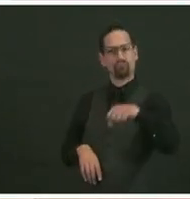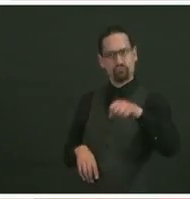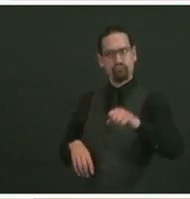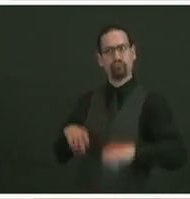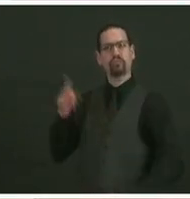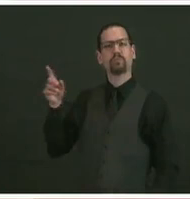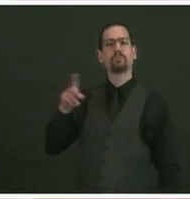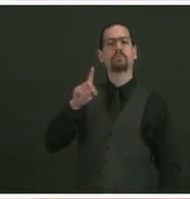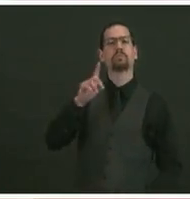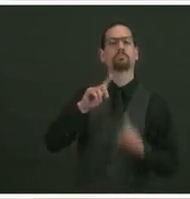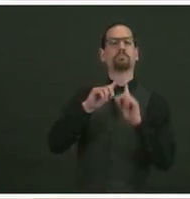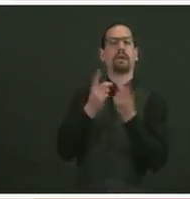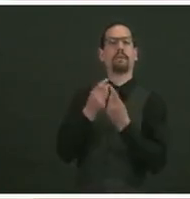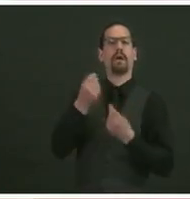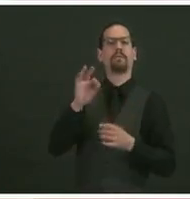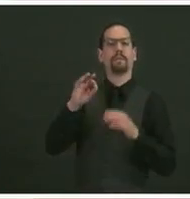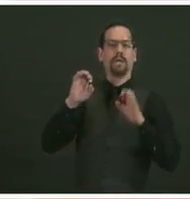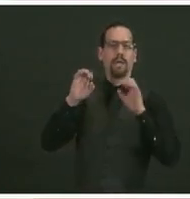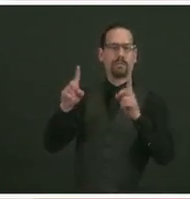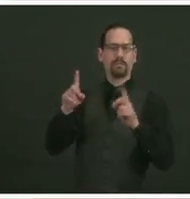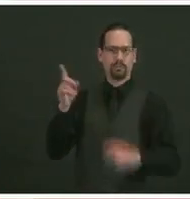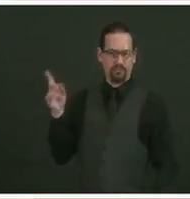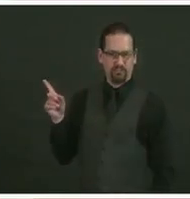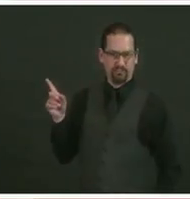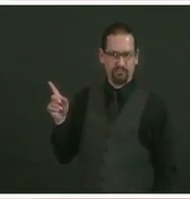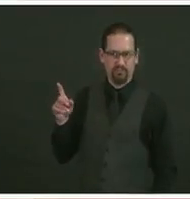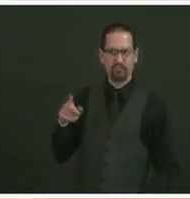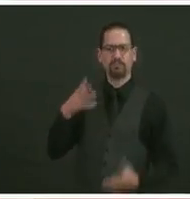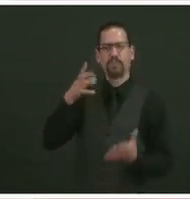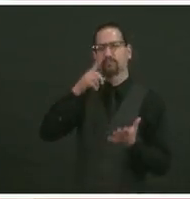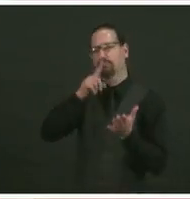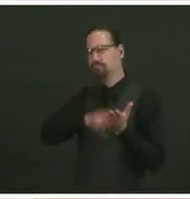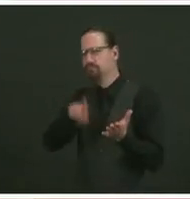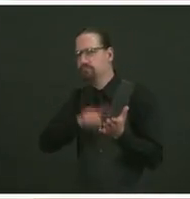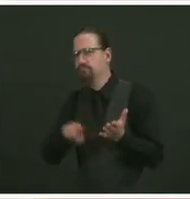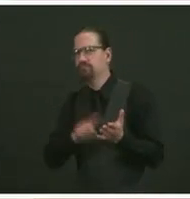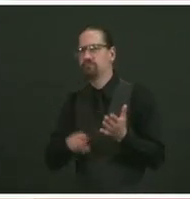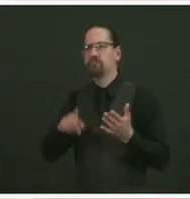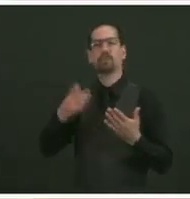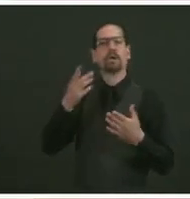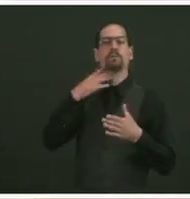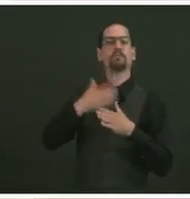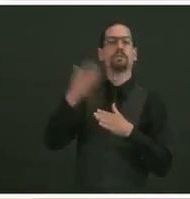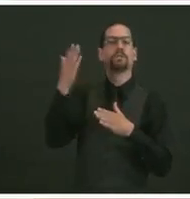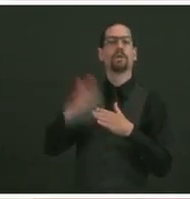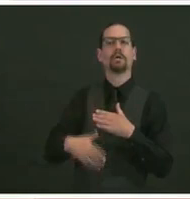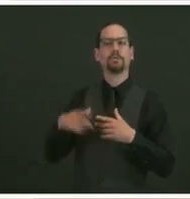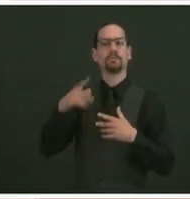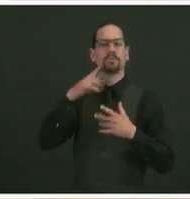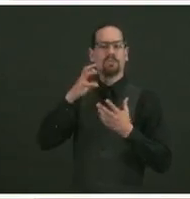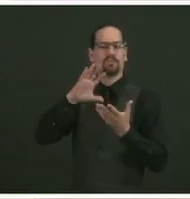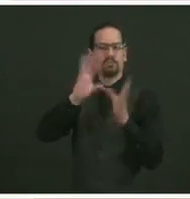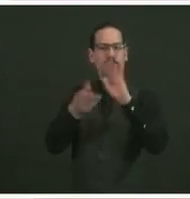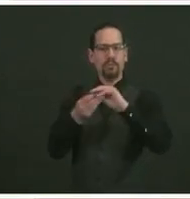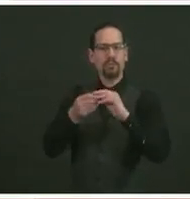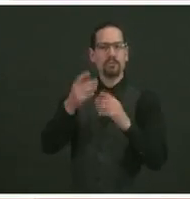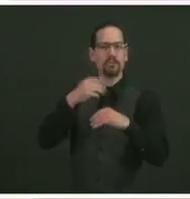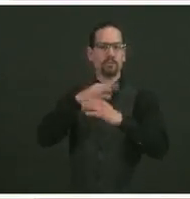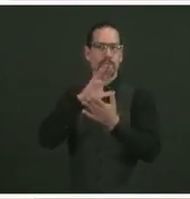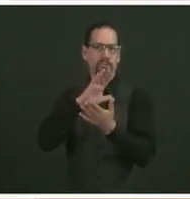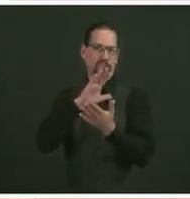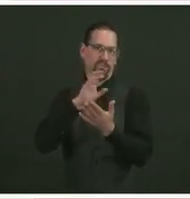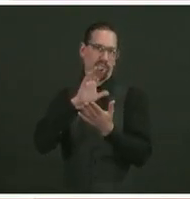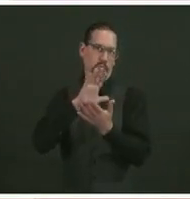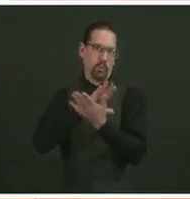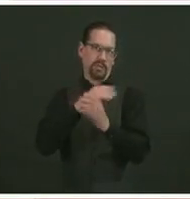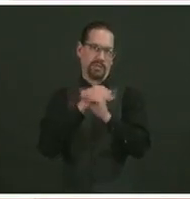pretty detailed formal assessments right now, as the school is still a couple weeks left of school. Just around,